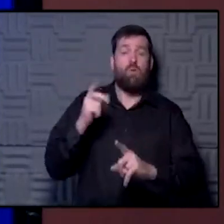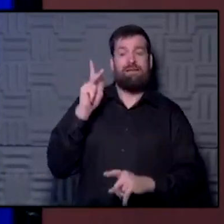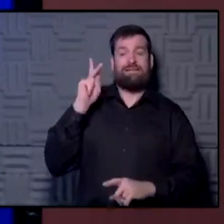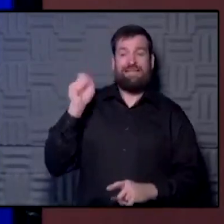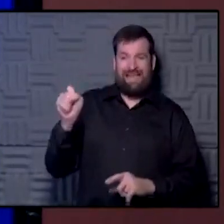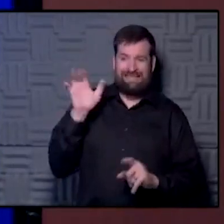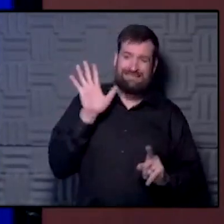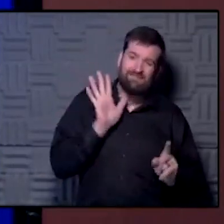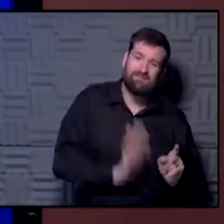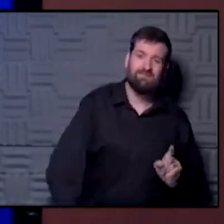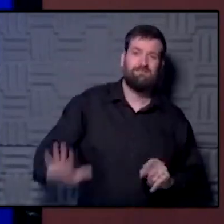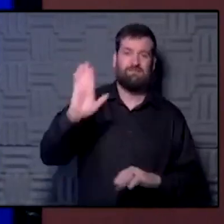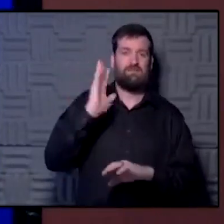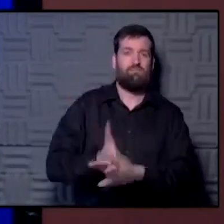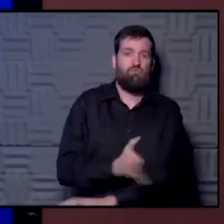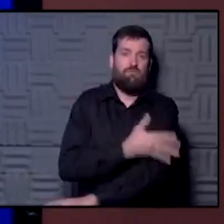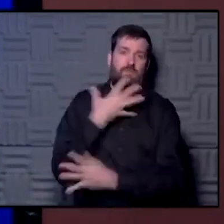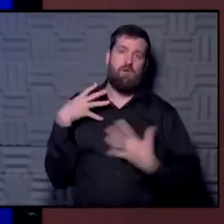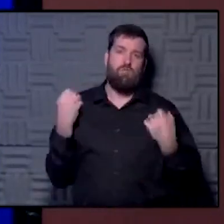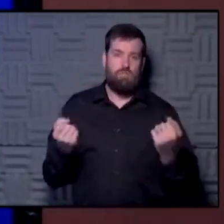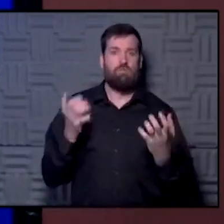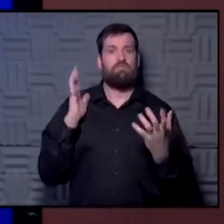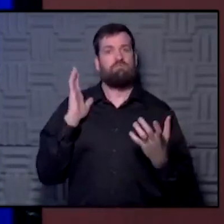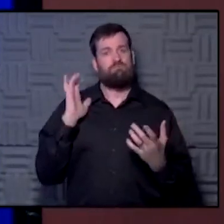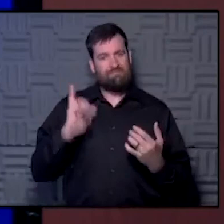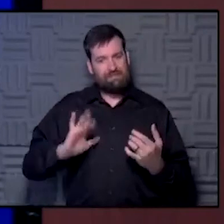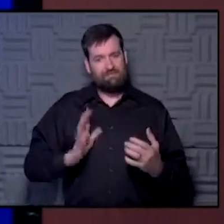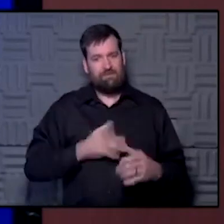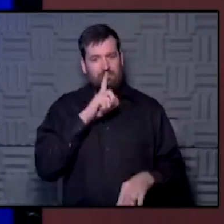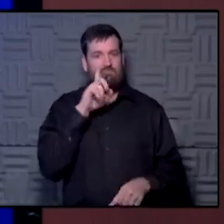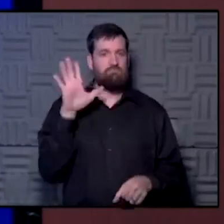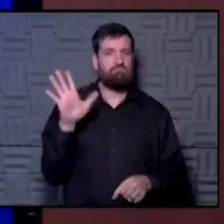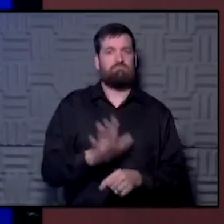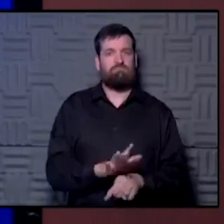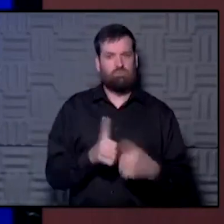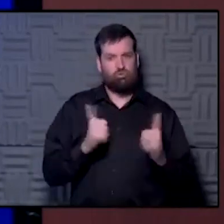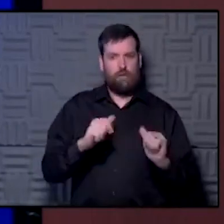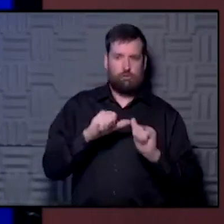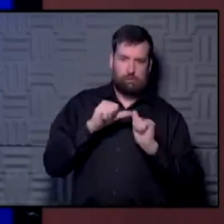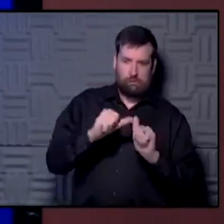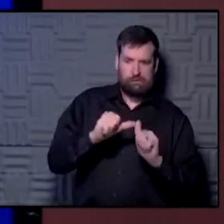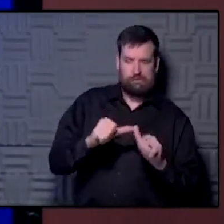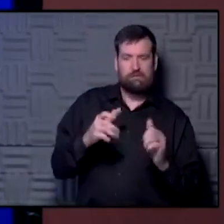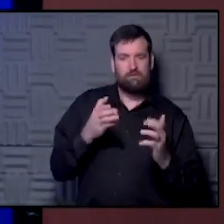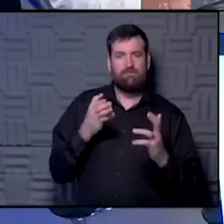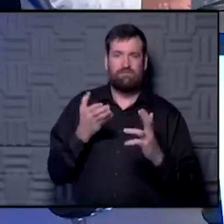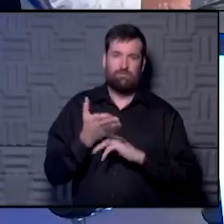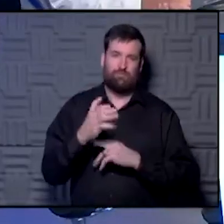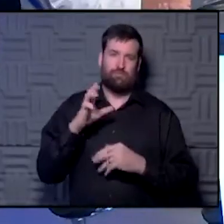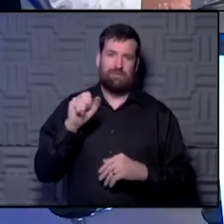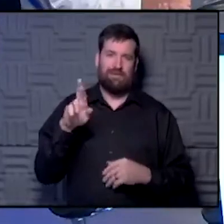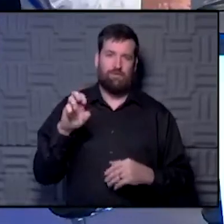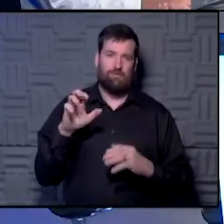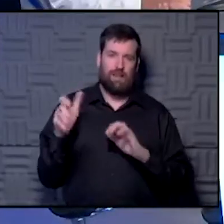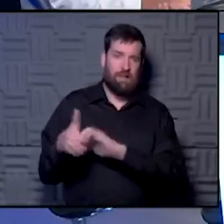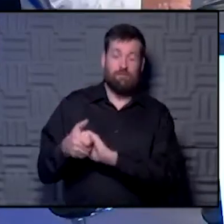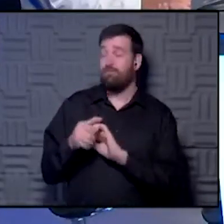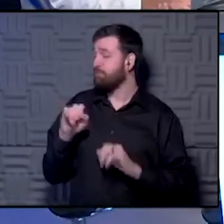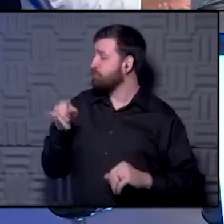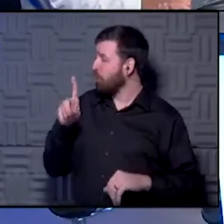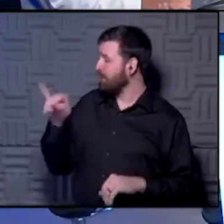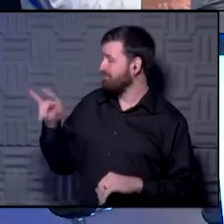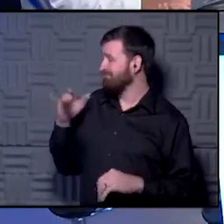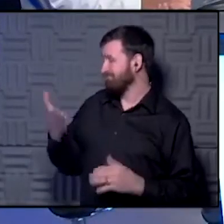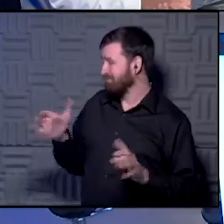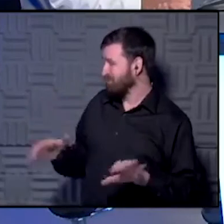Kansans all over the state, and that's really the commitment that we're trying to live by through the Care Collaborative. Well, Jodi, you're doing God's